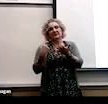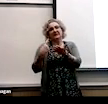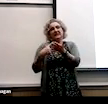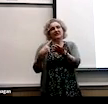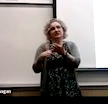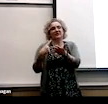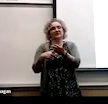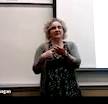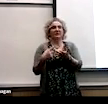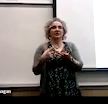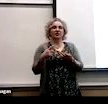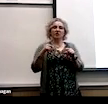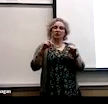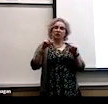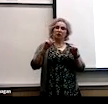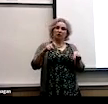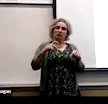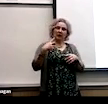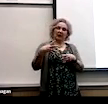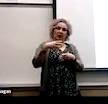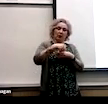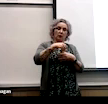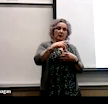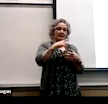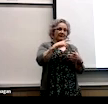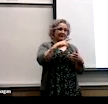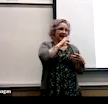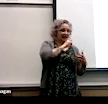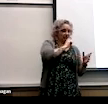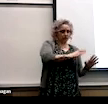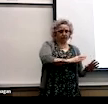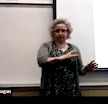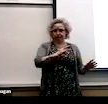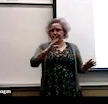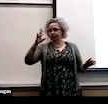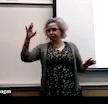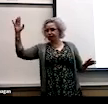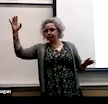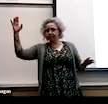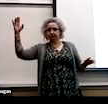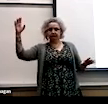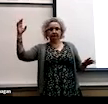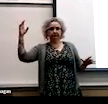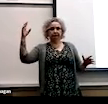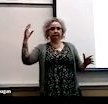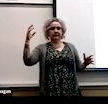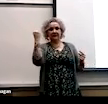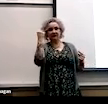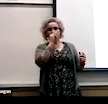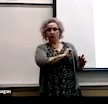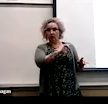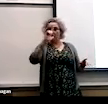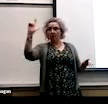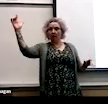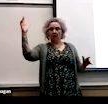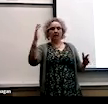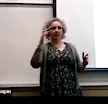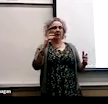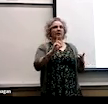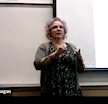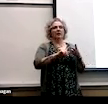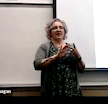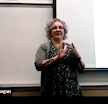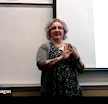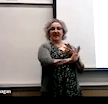maximizing participation across life spheres? Are we looking at a functional role in society that's reflective of a person's capabilities